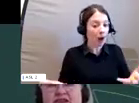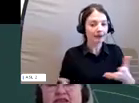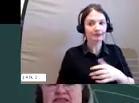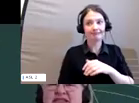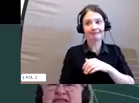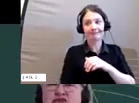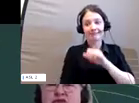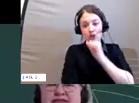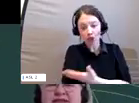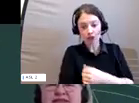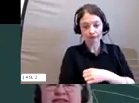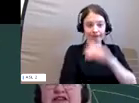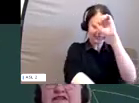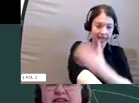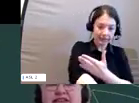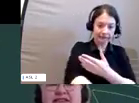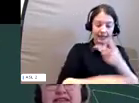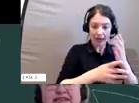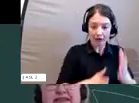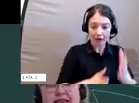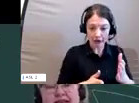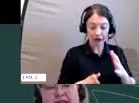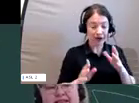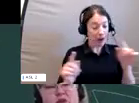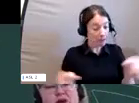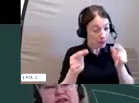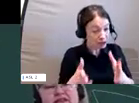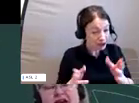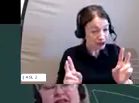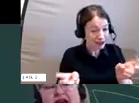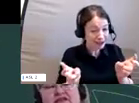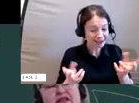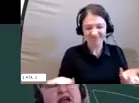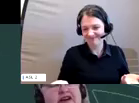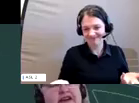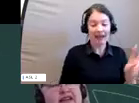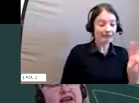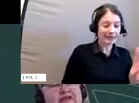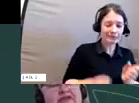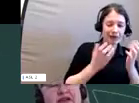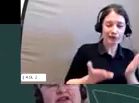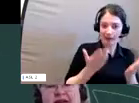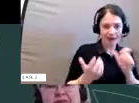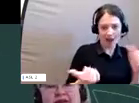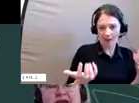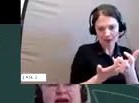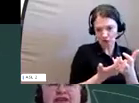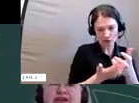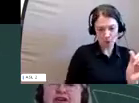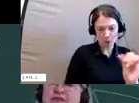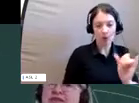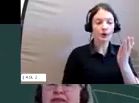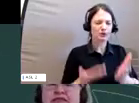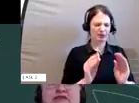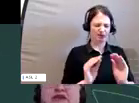victim survivor doesn't always necessarily fit as easily. And so while there's that lack of clarity and lack of agreement